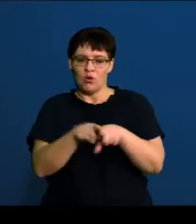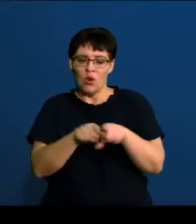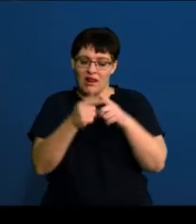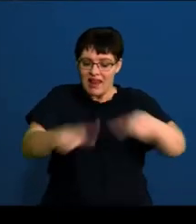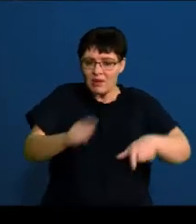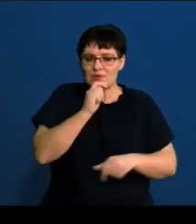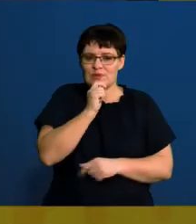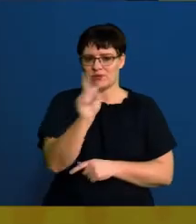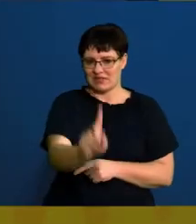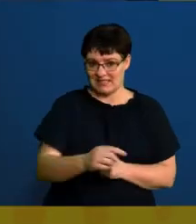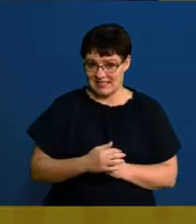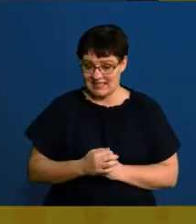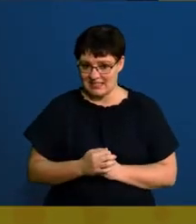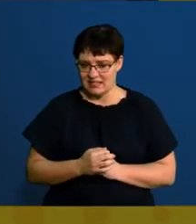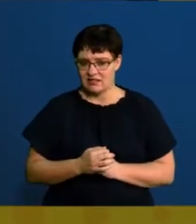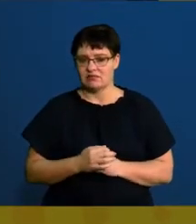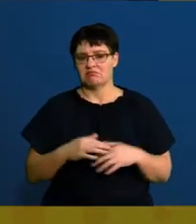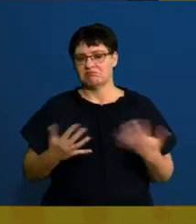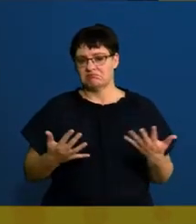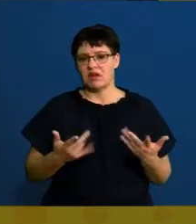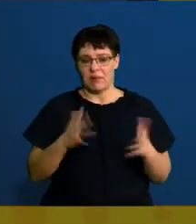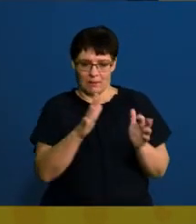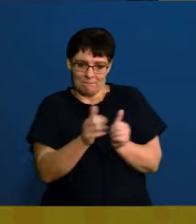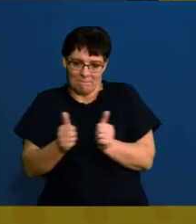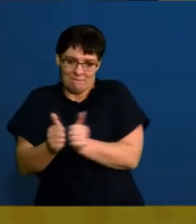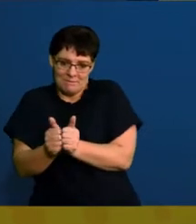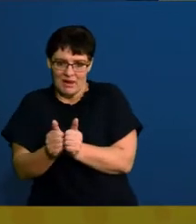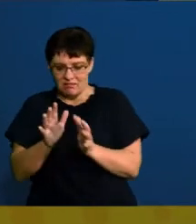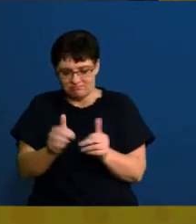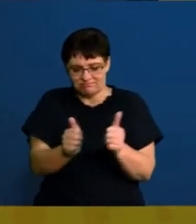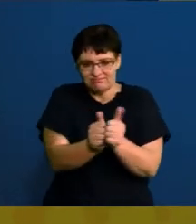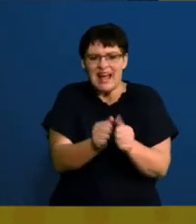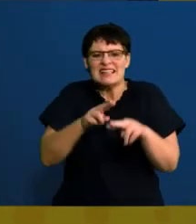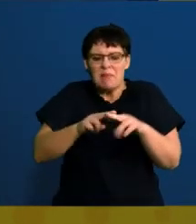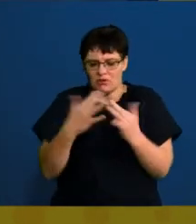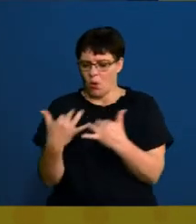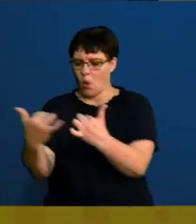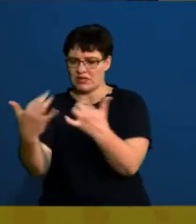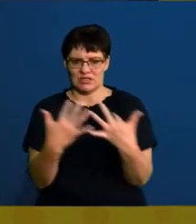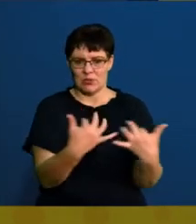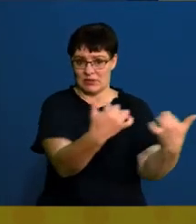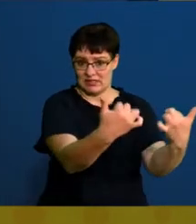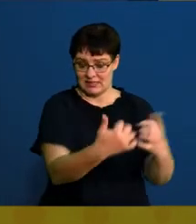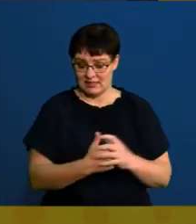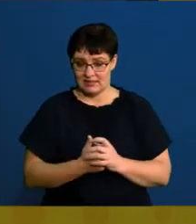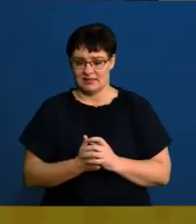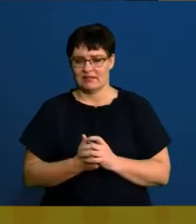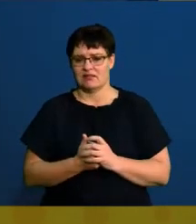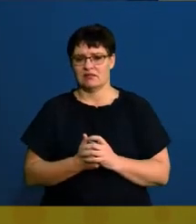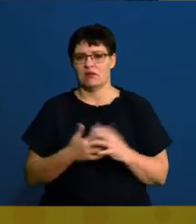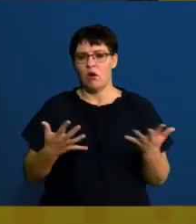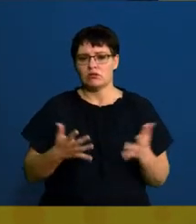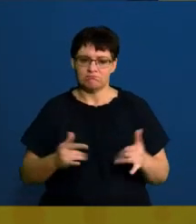the language used, it could have a bias depending on the target audience. The language also could be in a